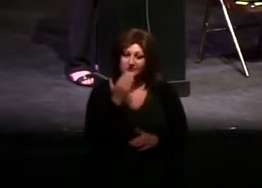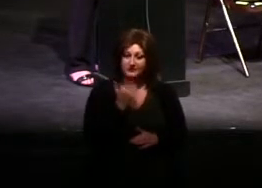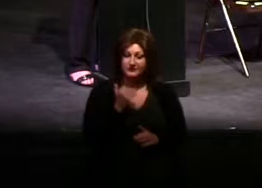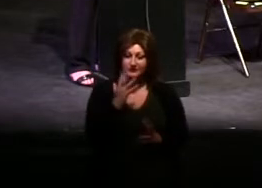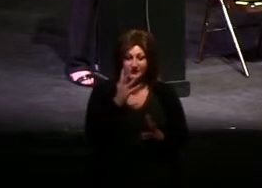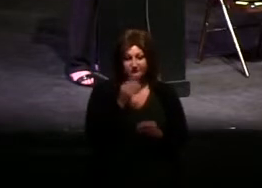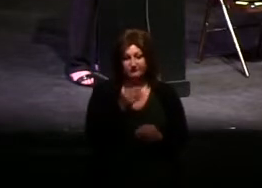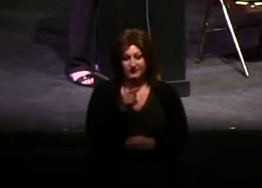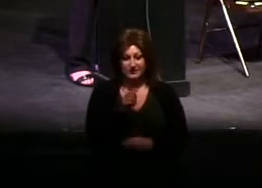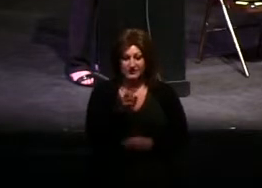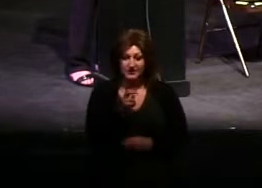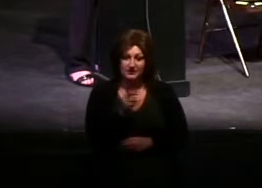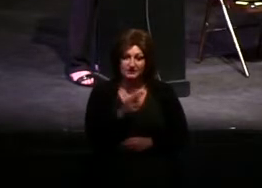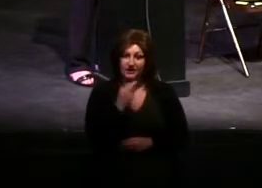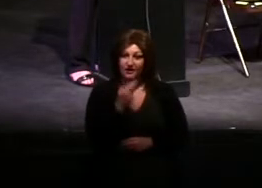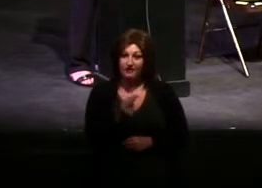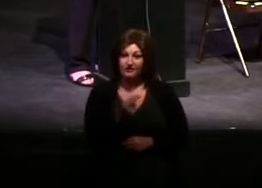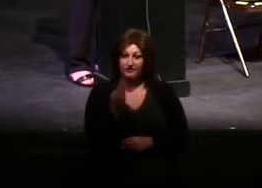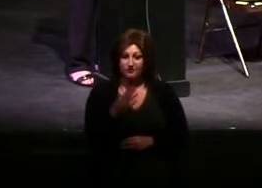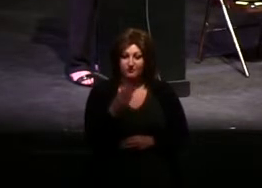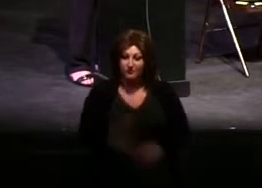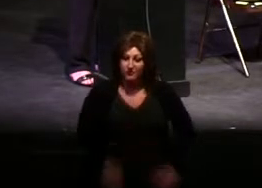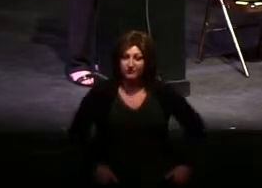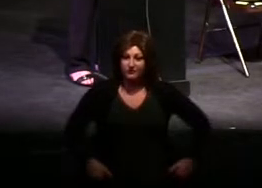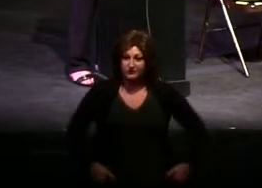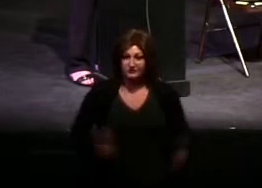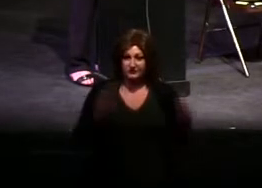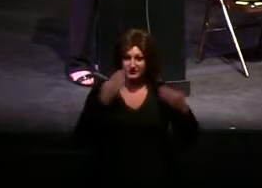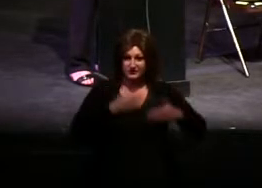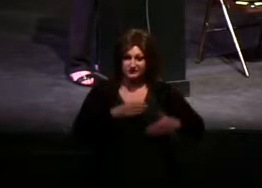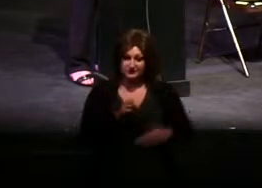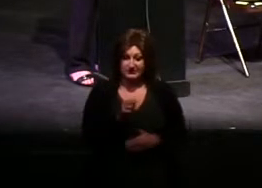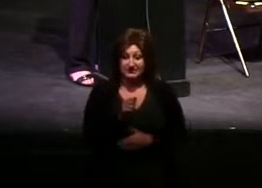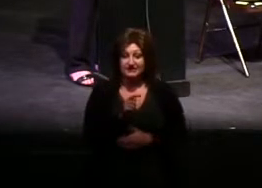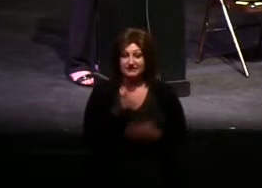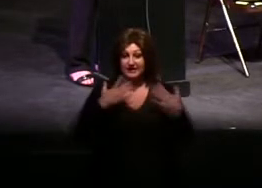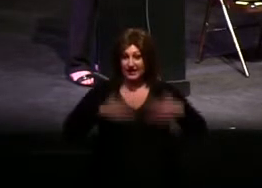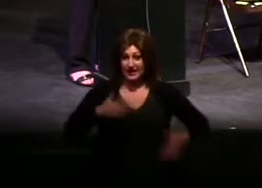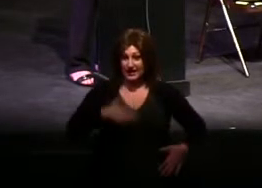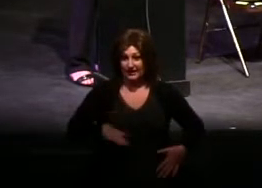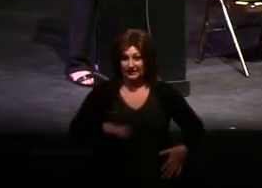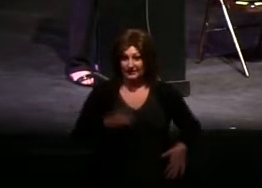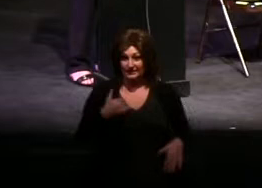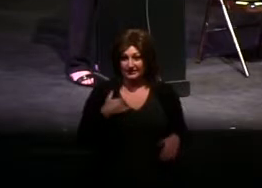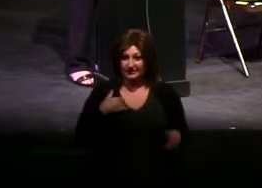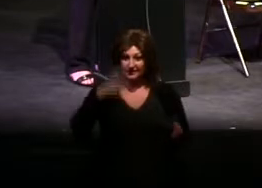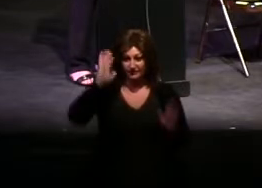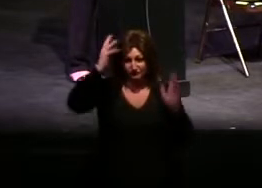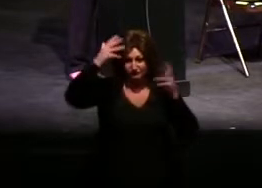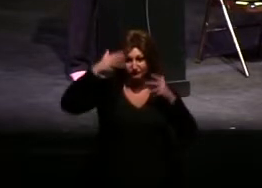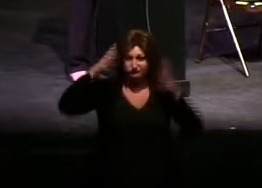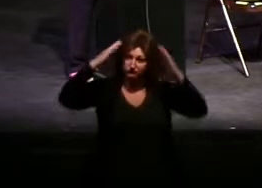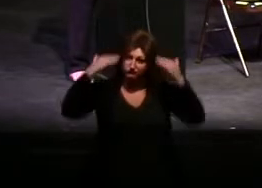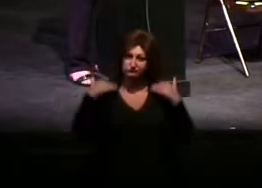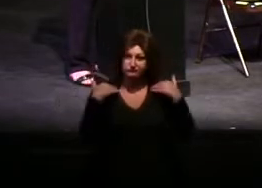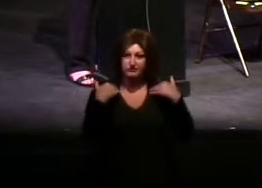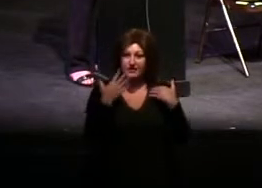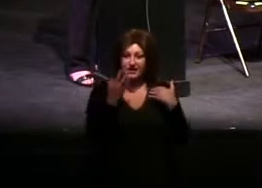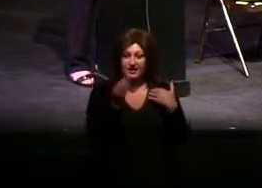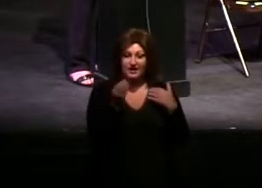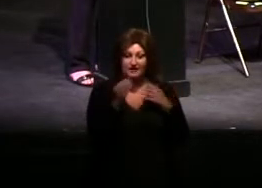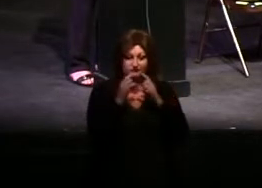tenor. He's wearing blue jeans and a dark blue satin shirt, and he's got tawny hair down to his shoulders and